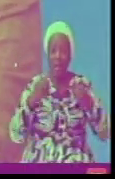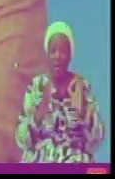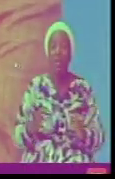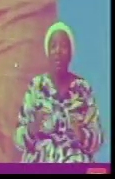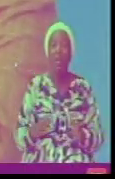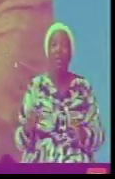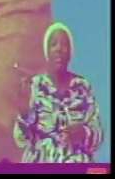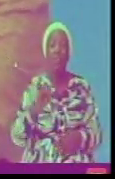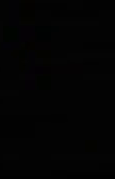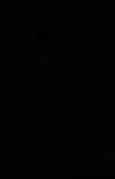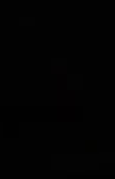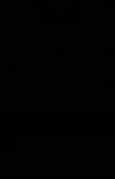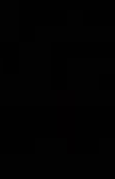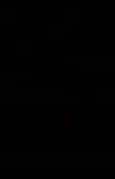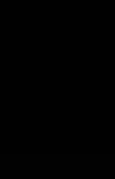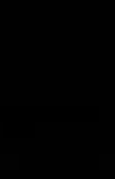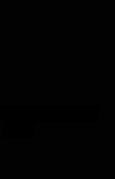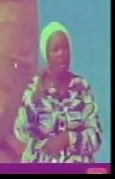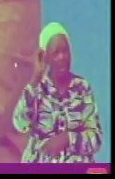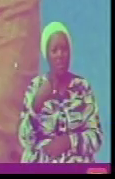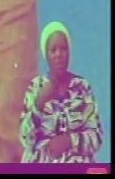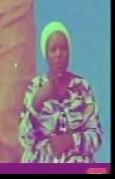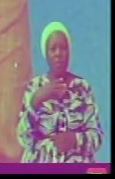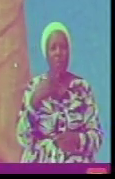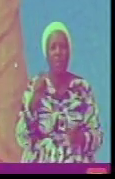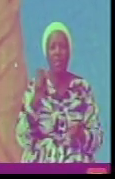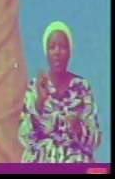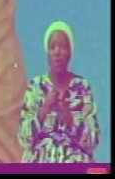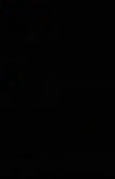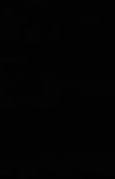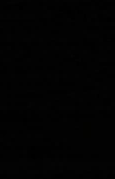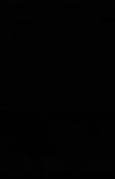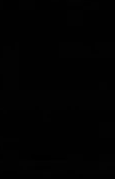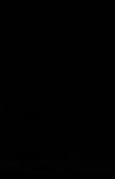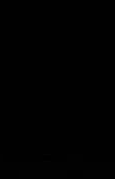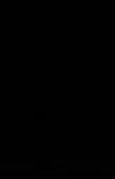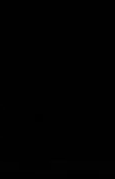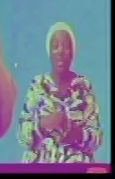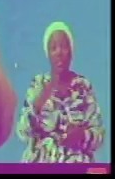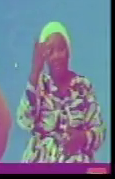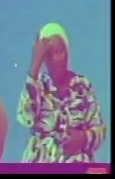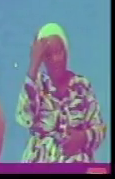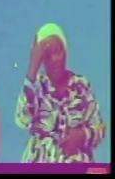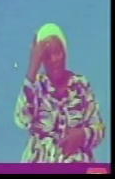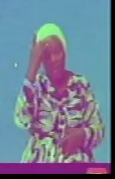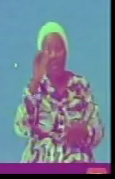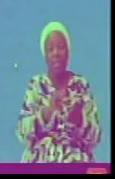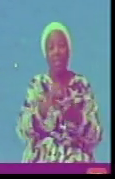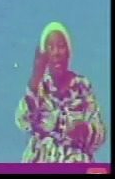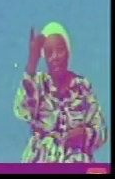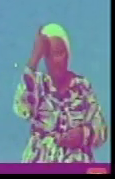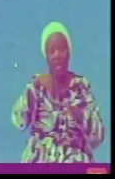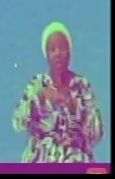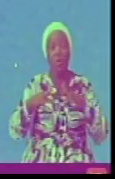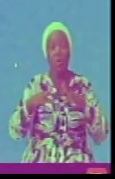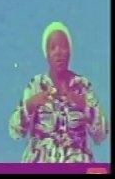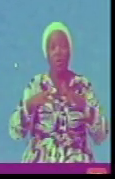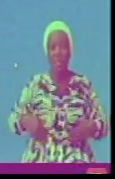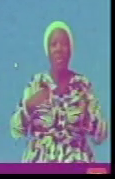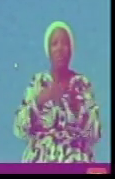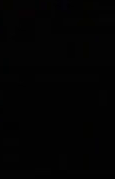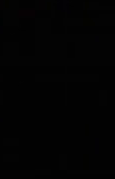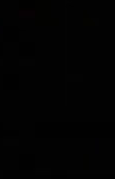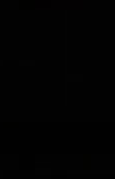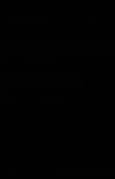Christ, our healer, deliverer, redeemer, is still the same today. He will speak the word to that